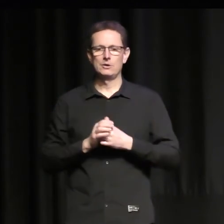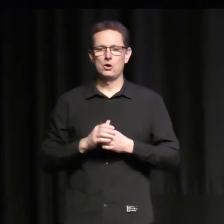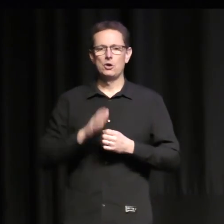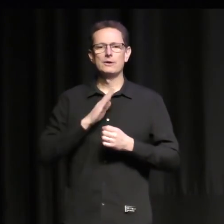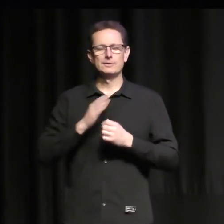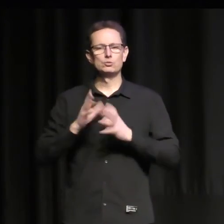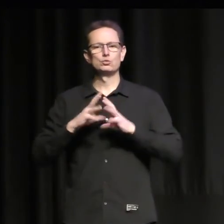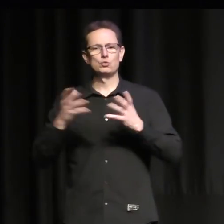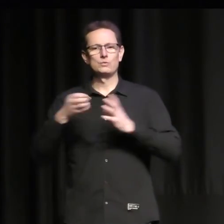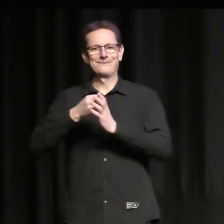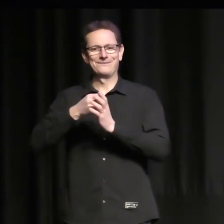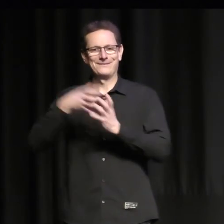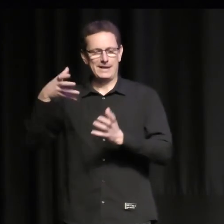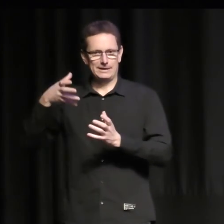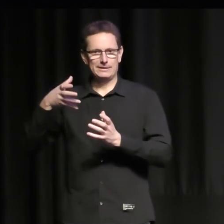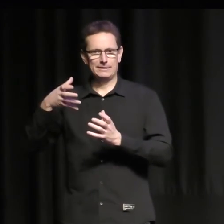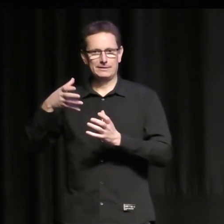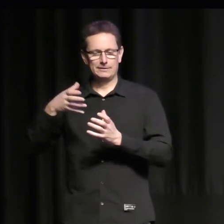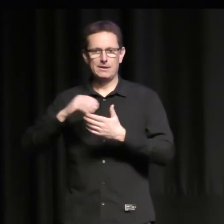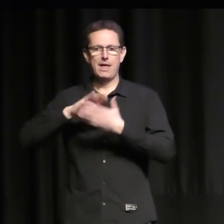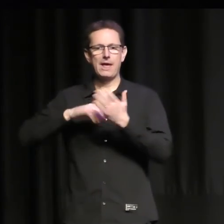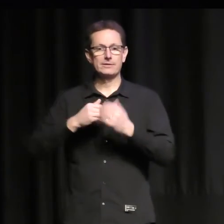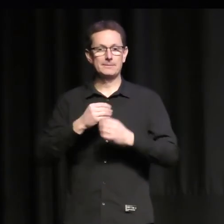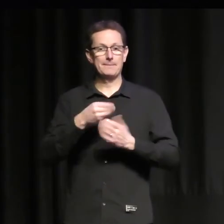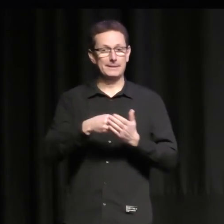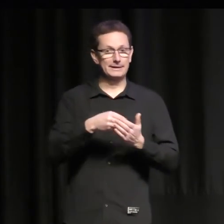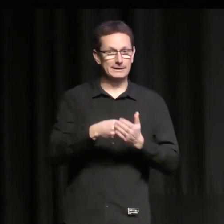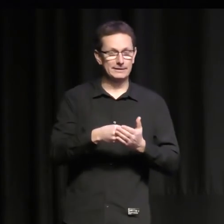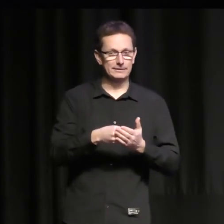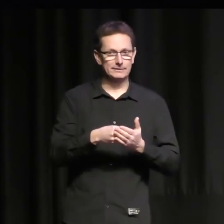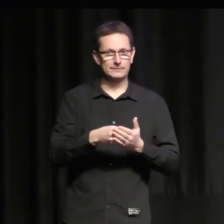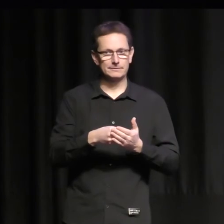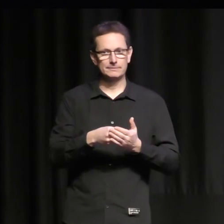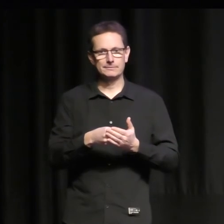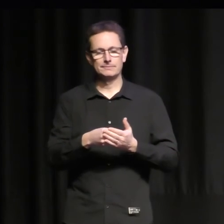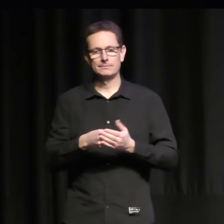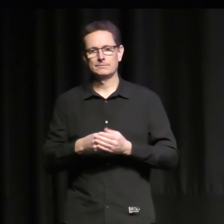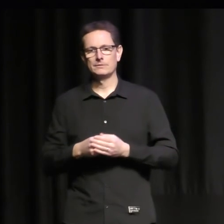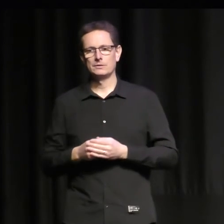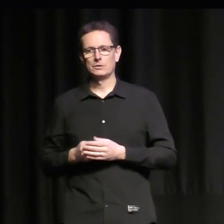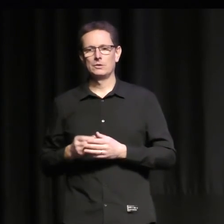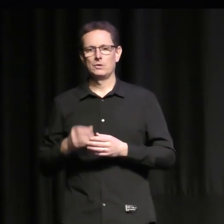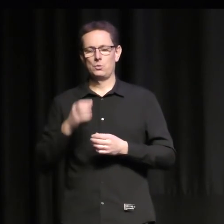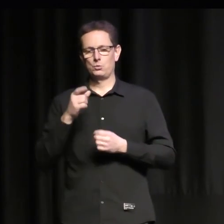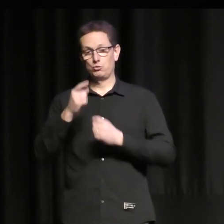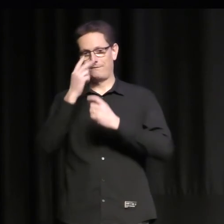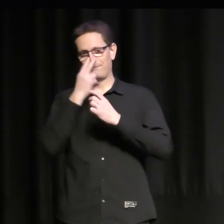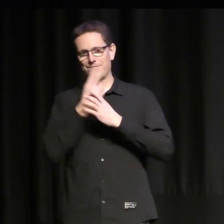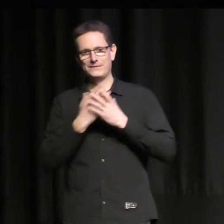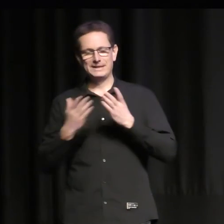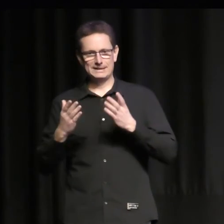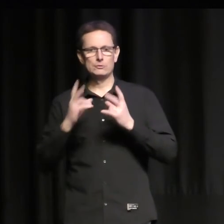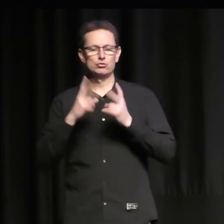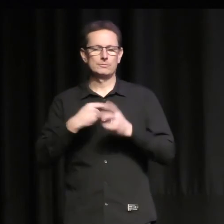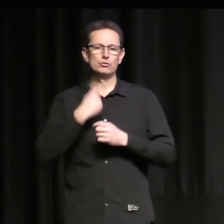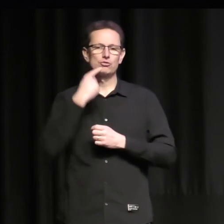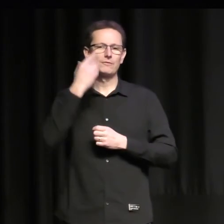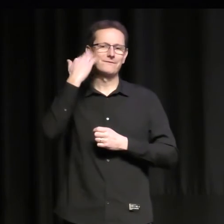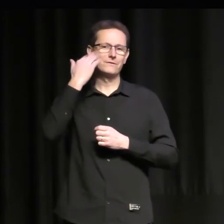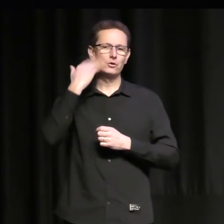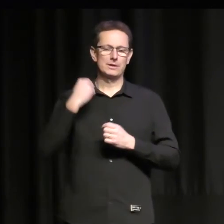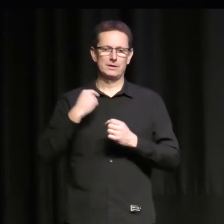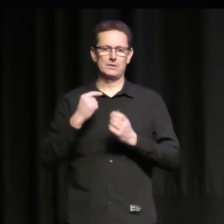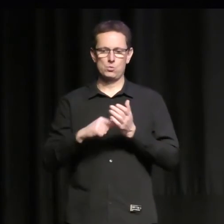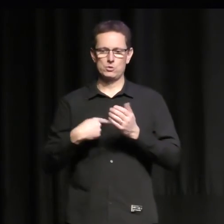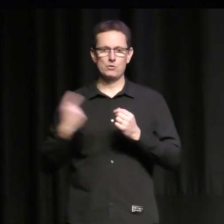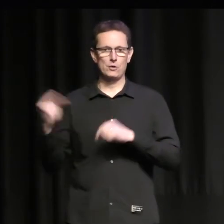value greater than the money value. And that was illustrated, as I think I said last time I came to